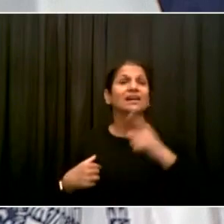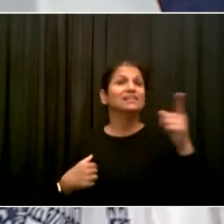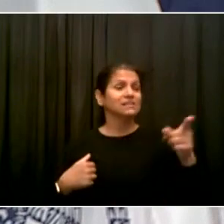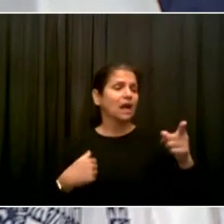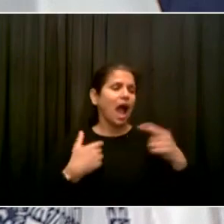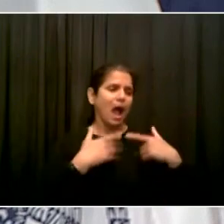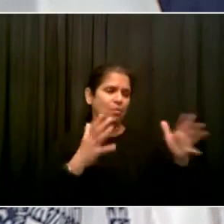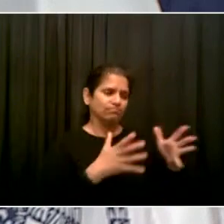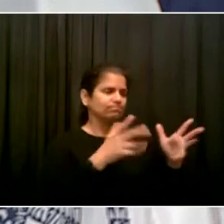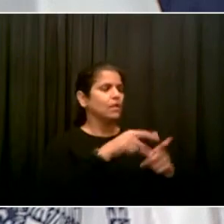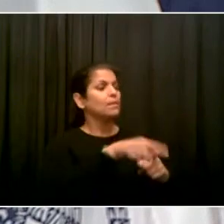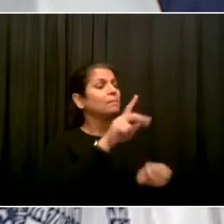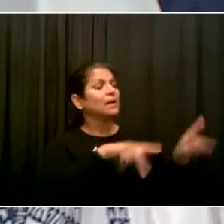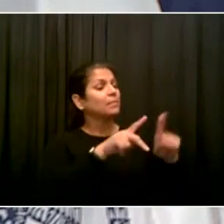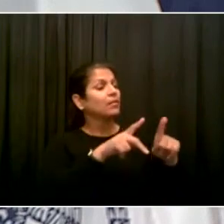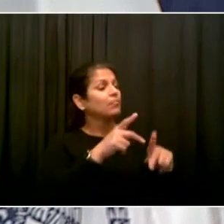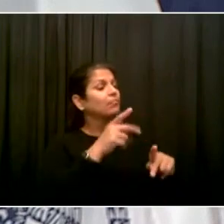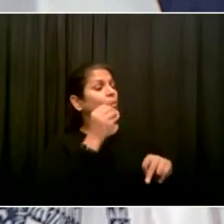we conclude today,